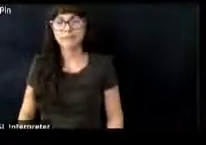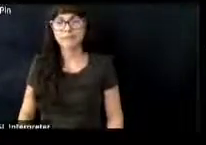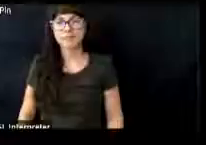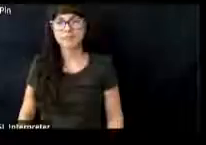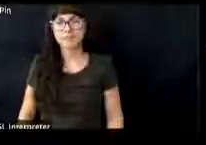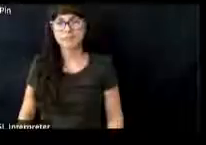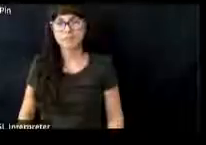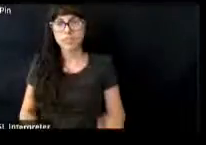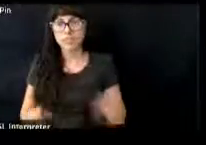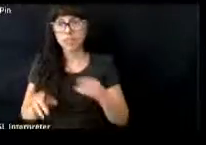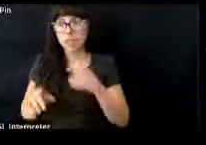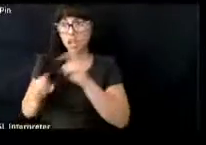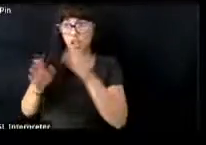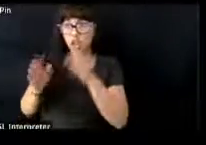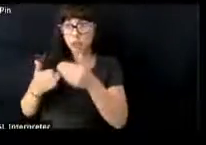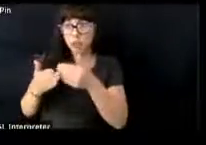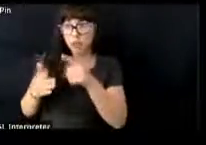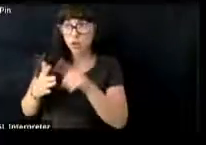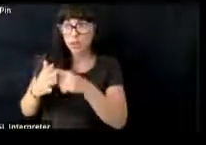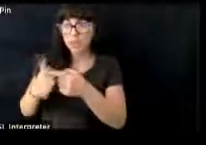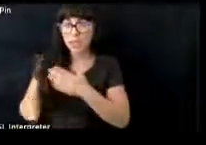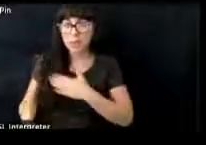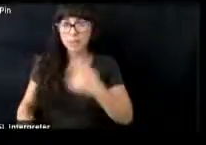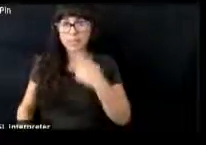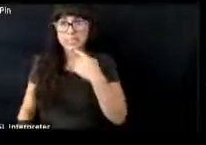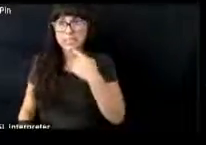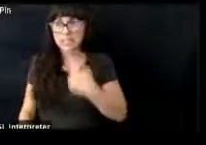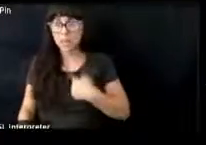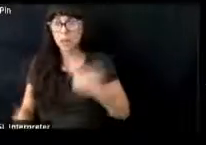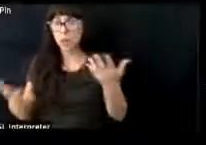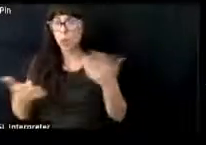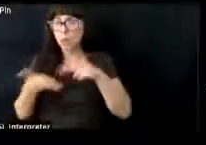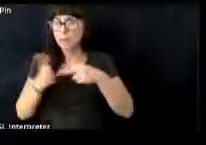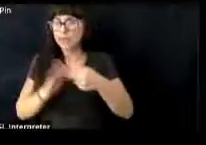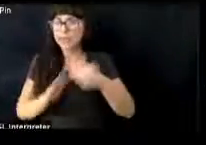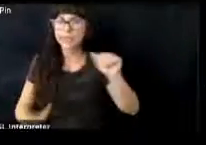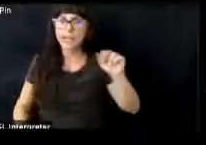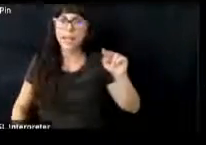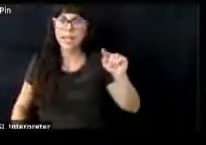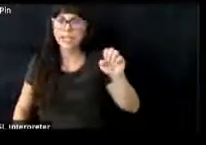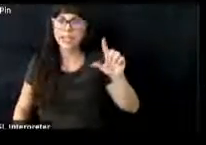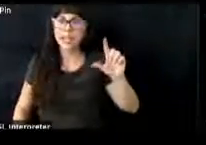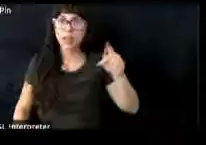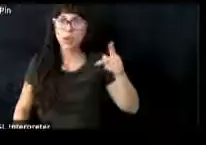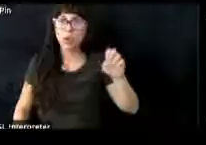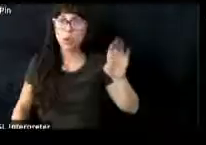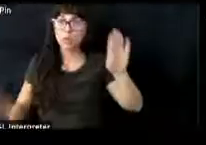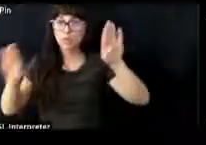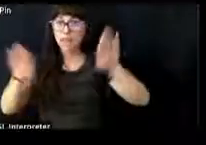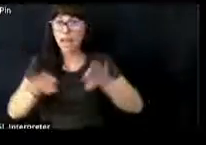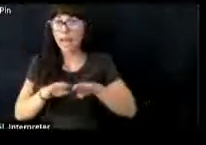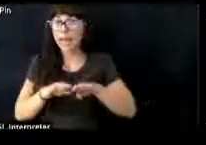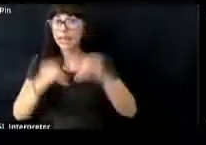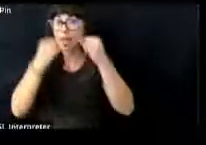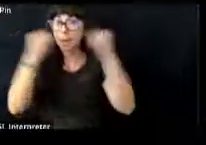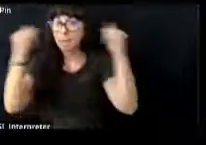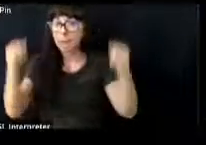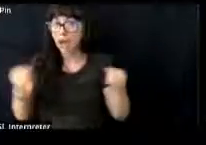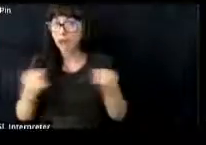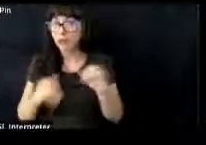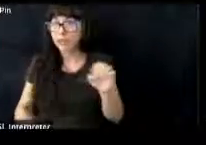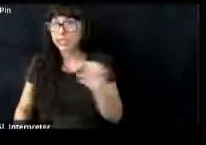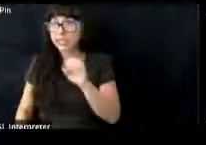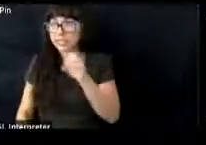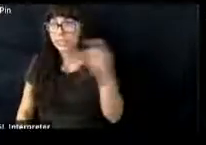Caller, before you begin, would you please be able to define Antelope Valley by their boundaries? So Yes. east, west,